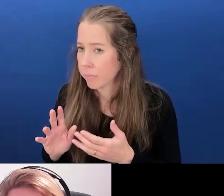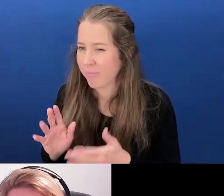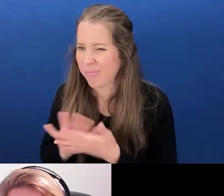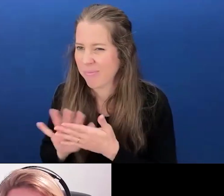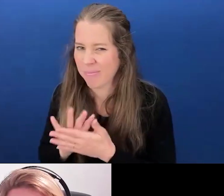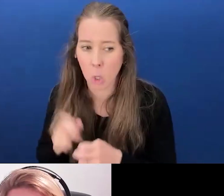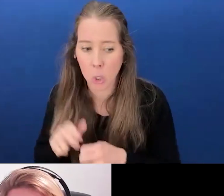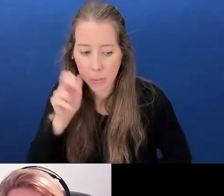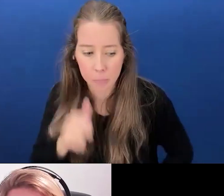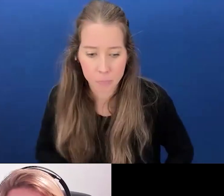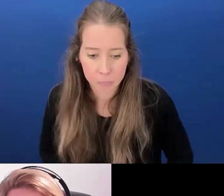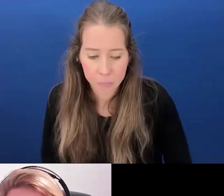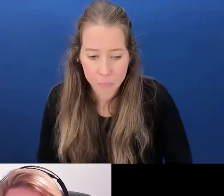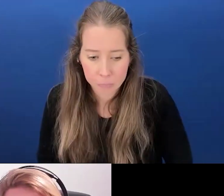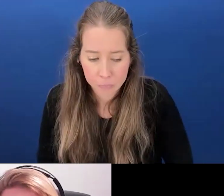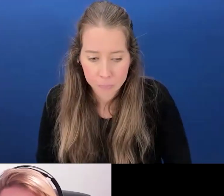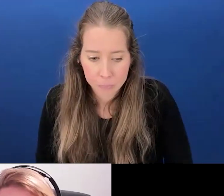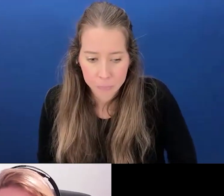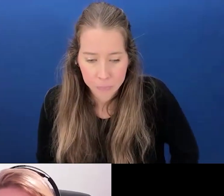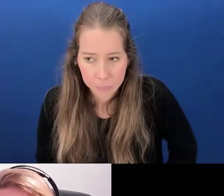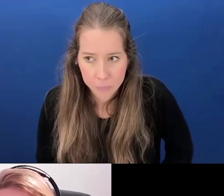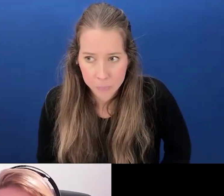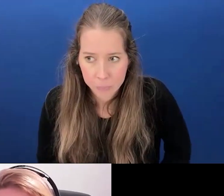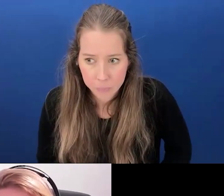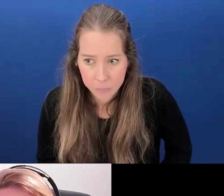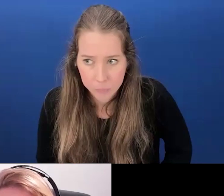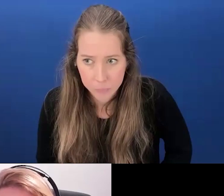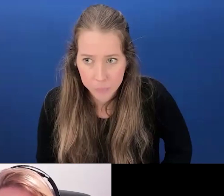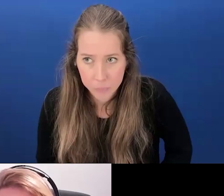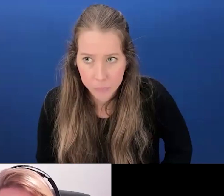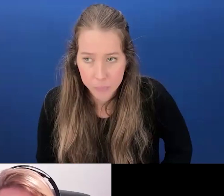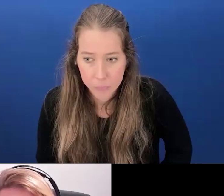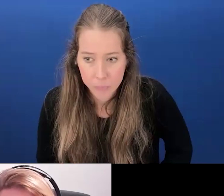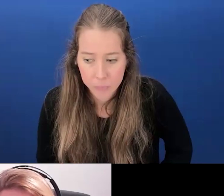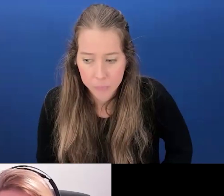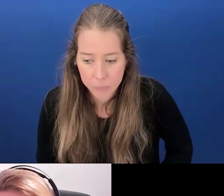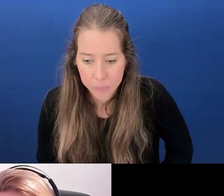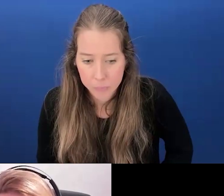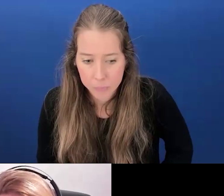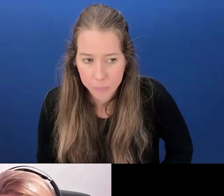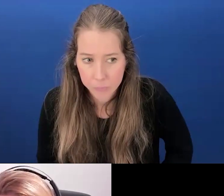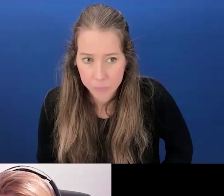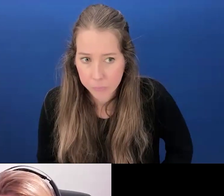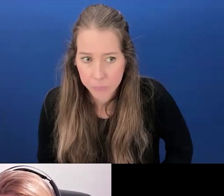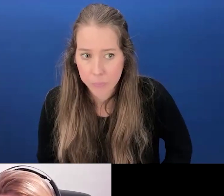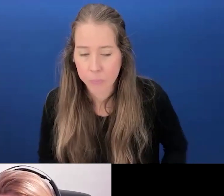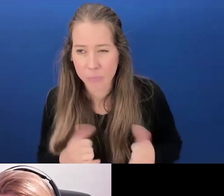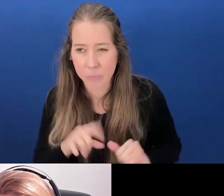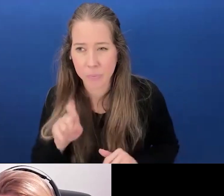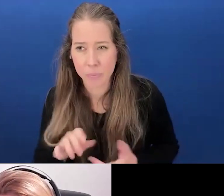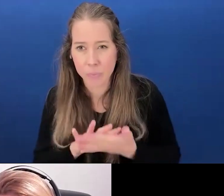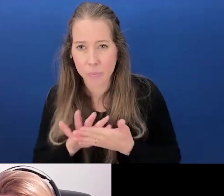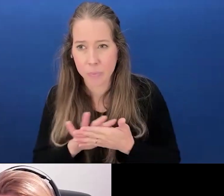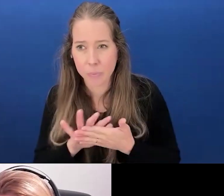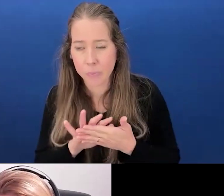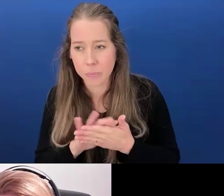and not just the answer. Us so we do an integral and try to spit out an answer. Can I get the